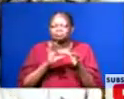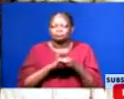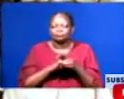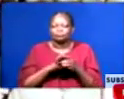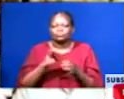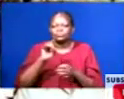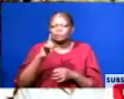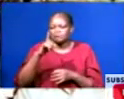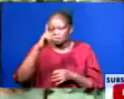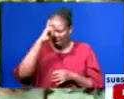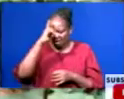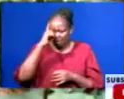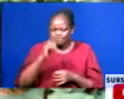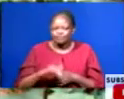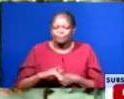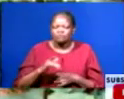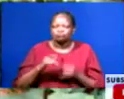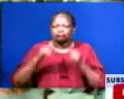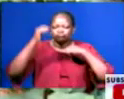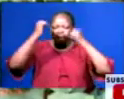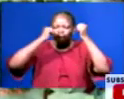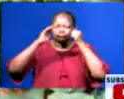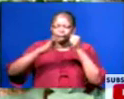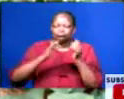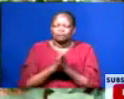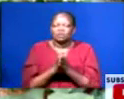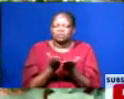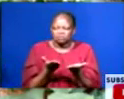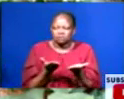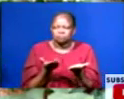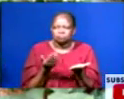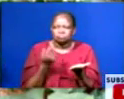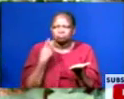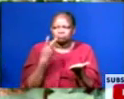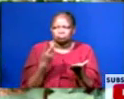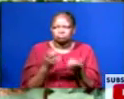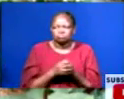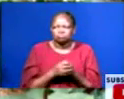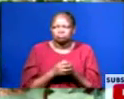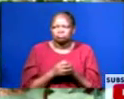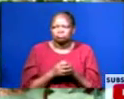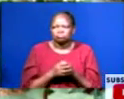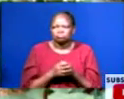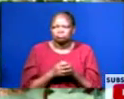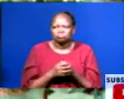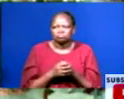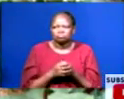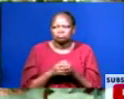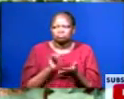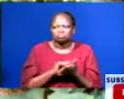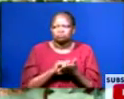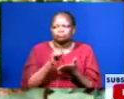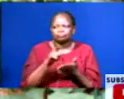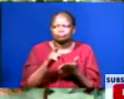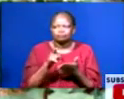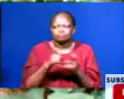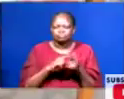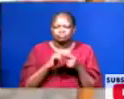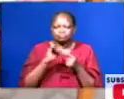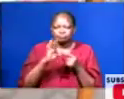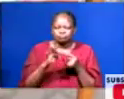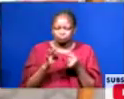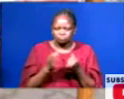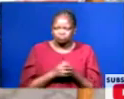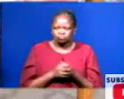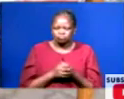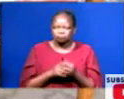Base Ground Attack Squadron. I flew the Strike Master. That Strike Master, then the fleet was then sold